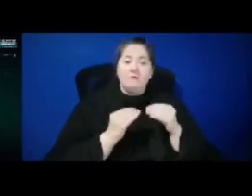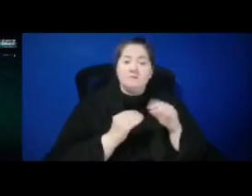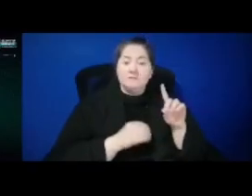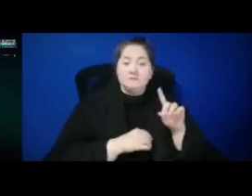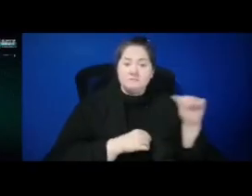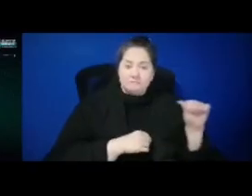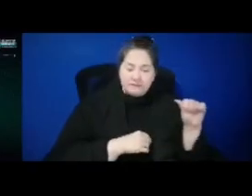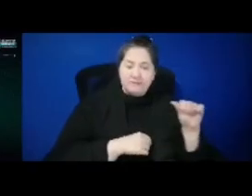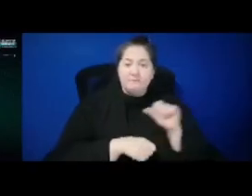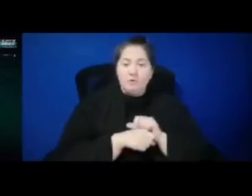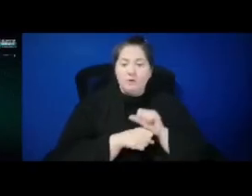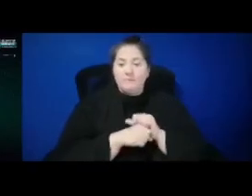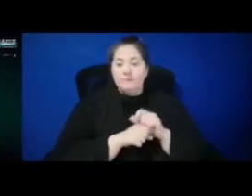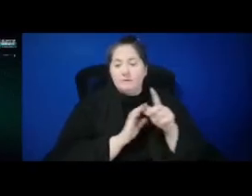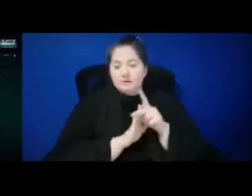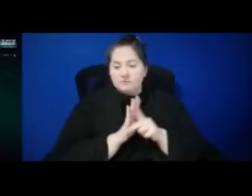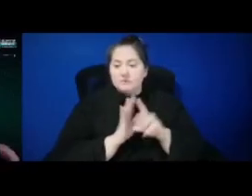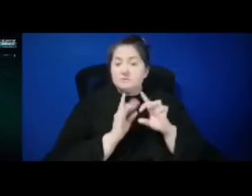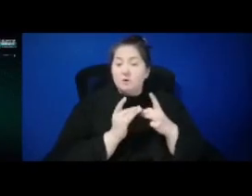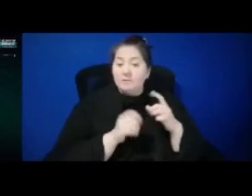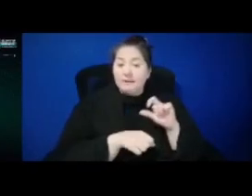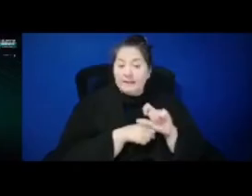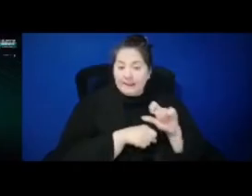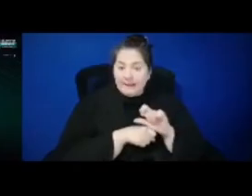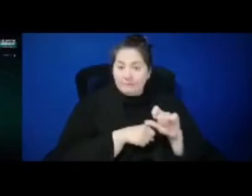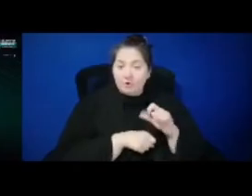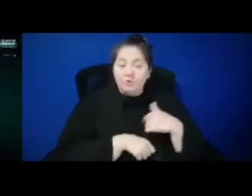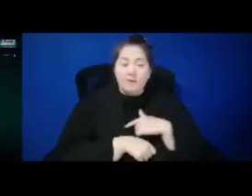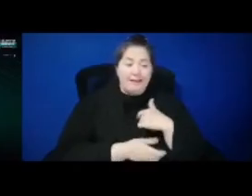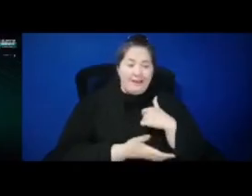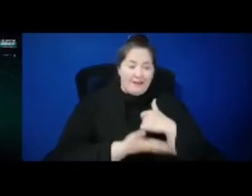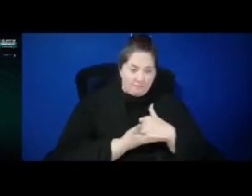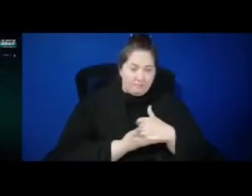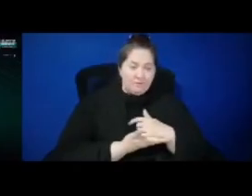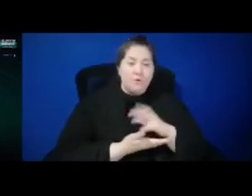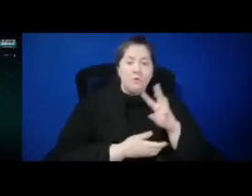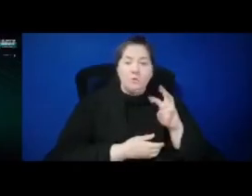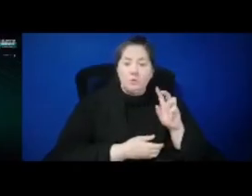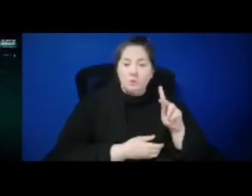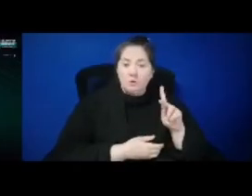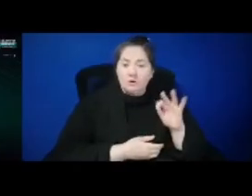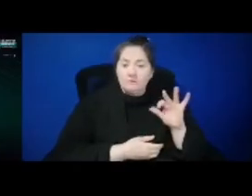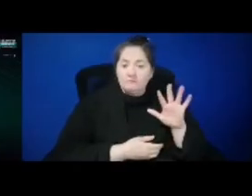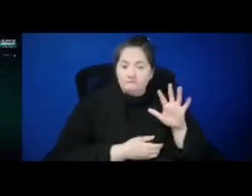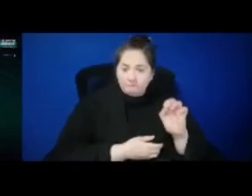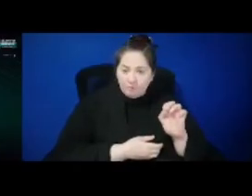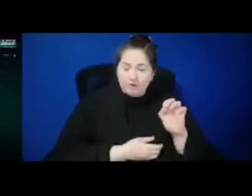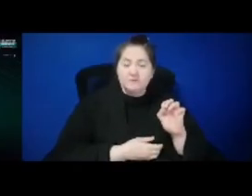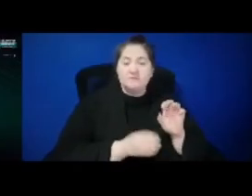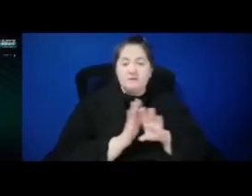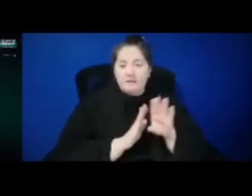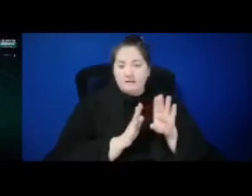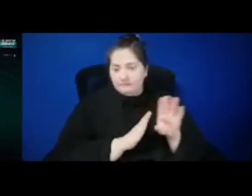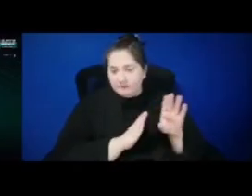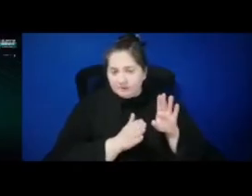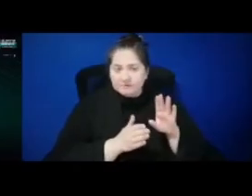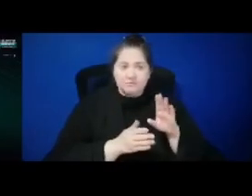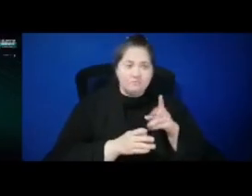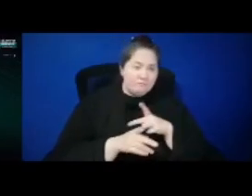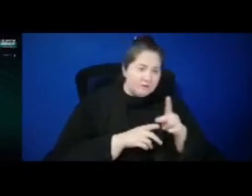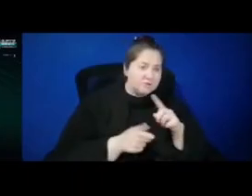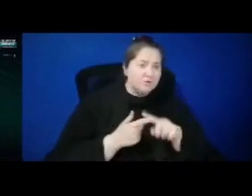Disability Employment Policy, the Department of Labor. We help workforce development professionals, American Job Centers, workforce boards, people